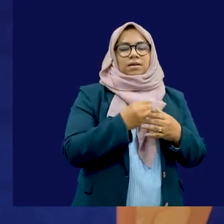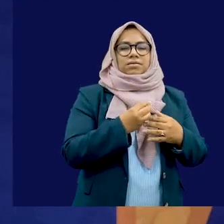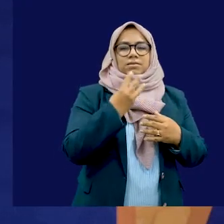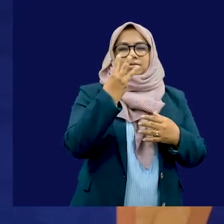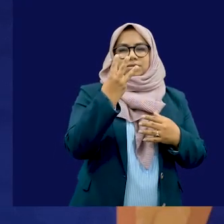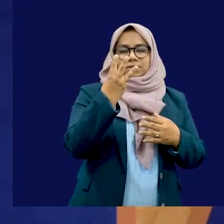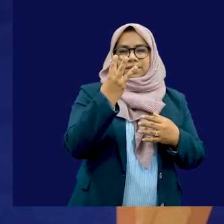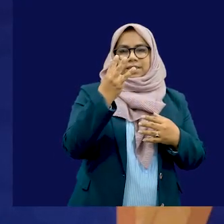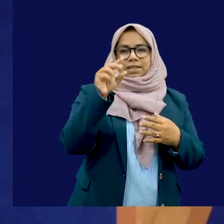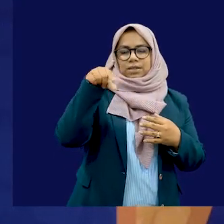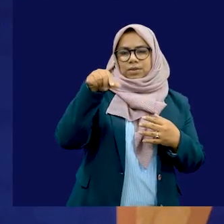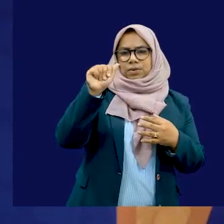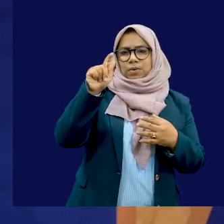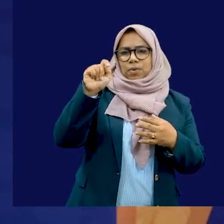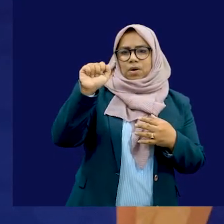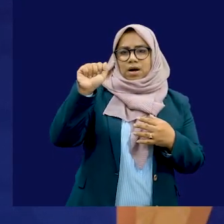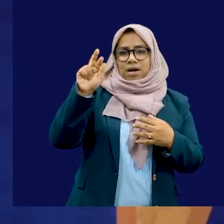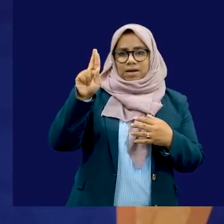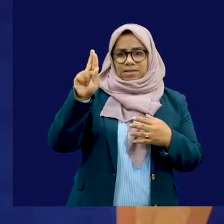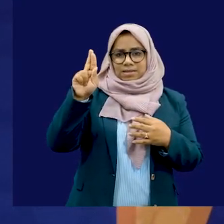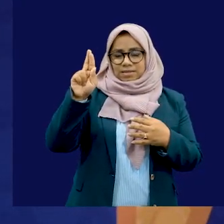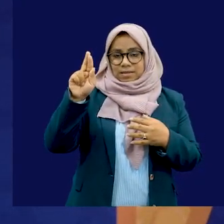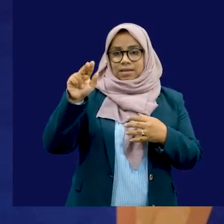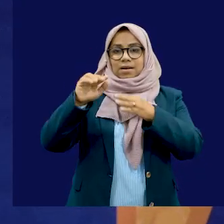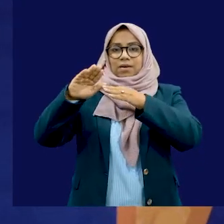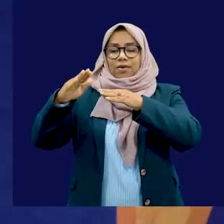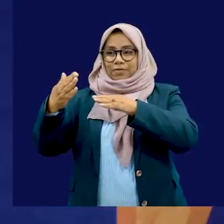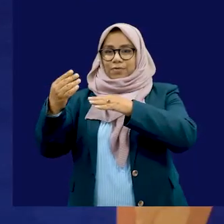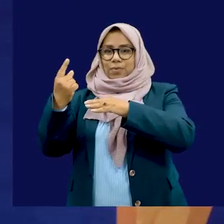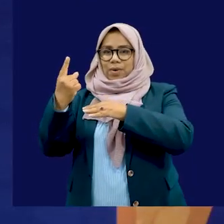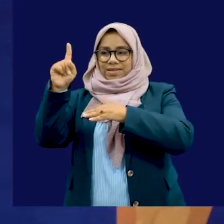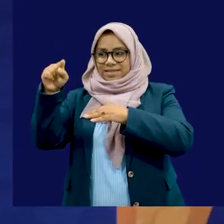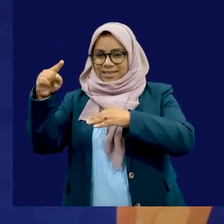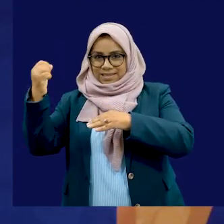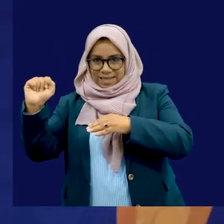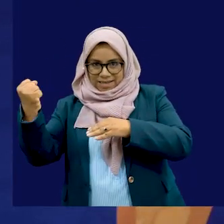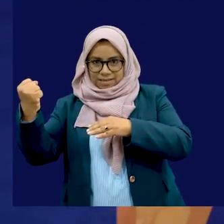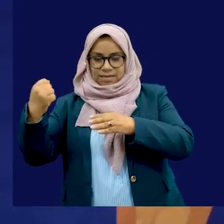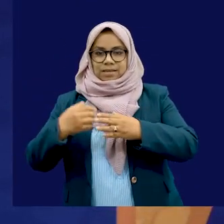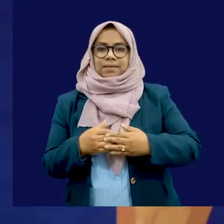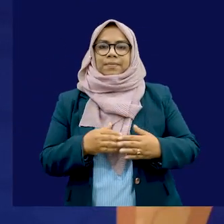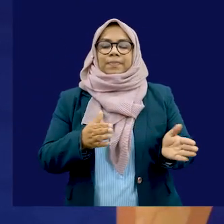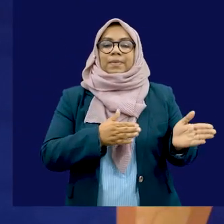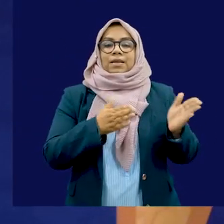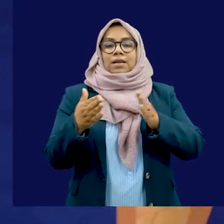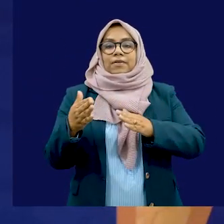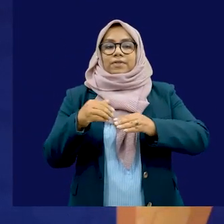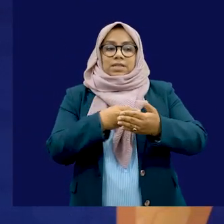the harvest. The fourth type of wealth that zakat is due